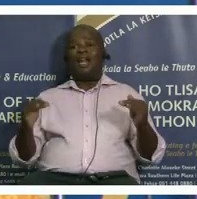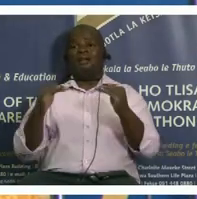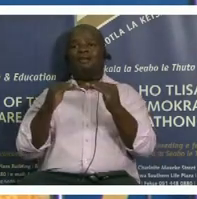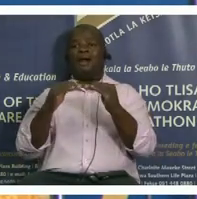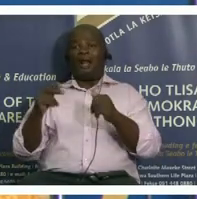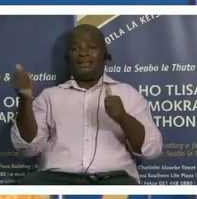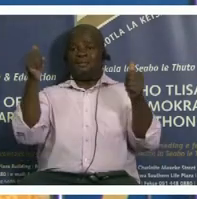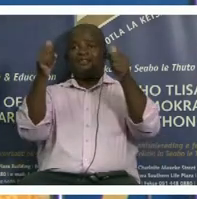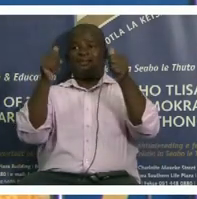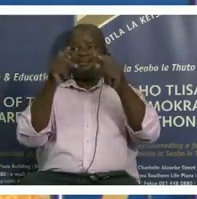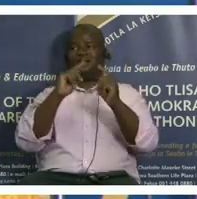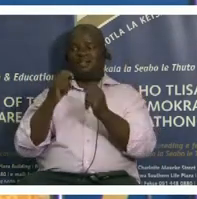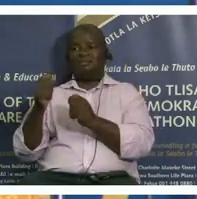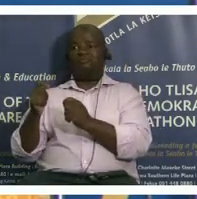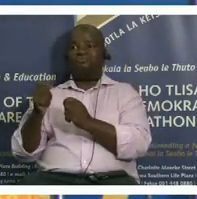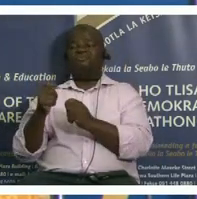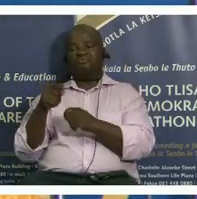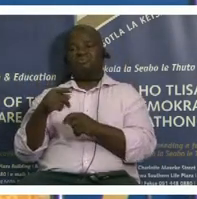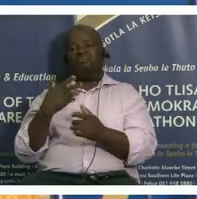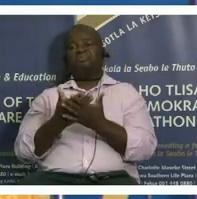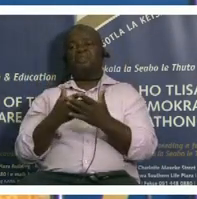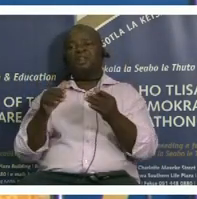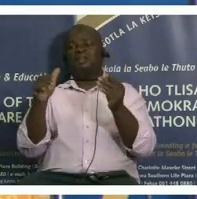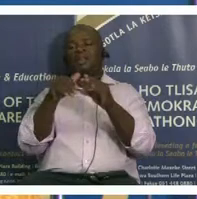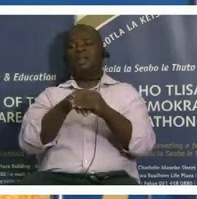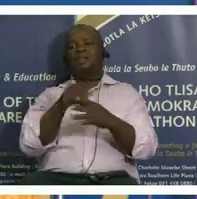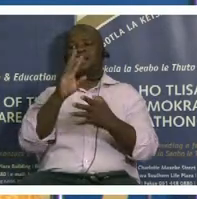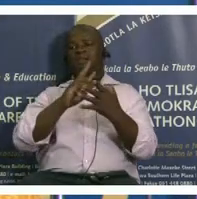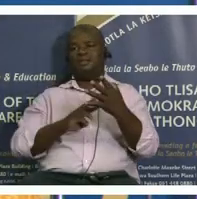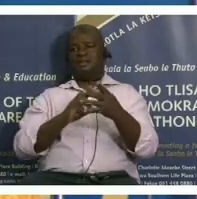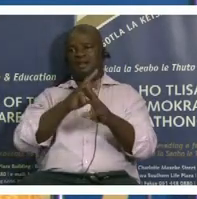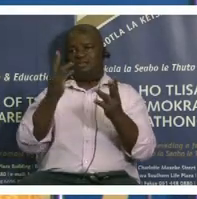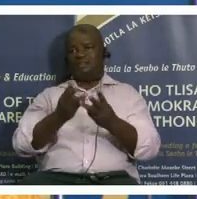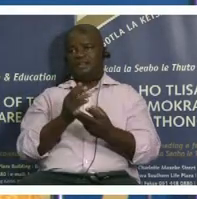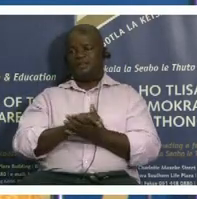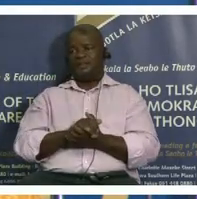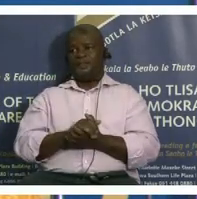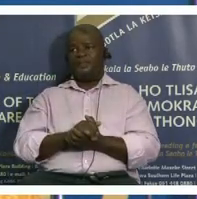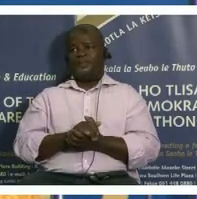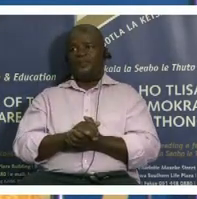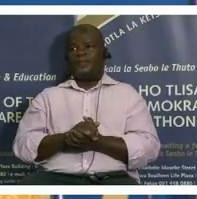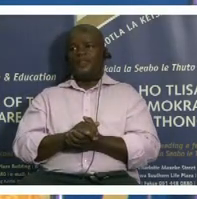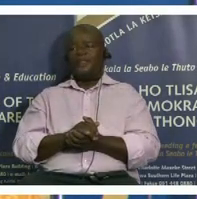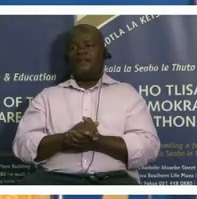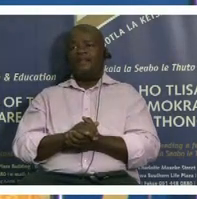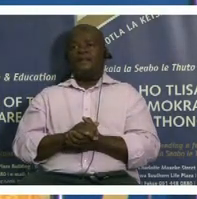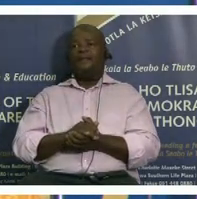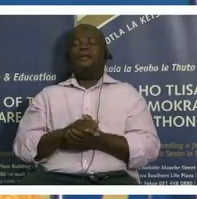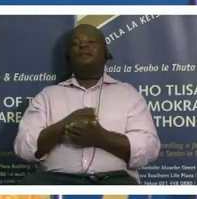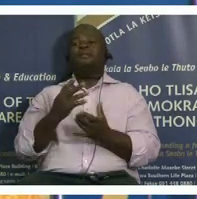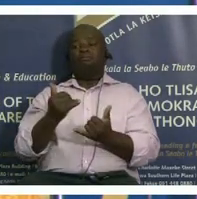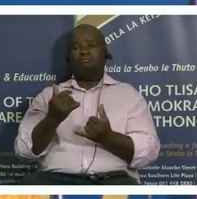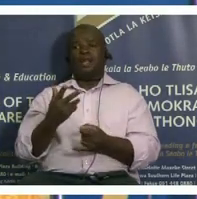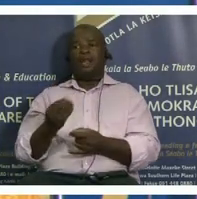and this shall be recorded in the annals of history. We are also proud to have in our